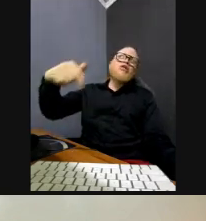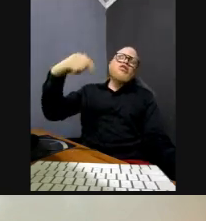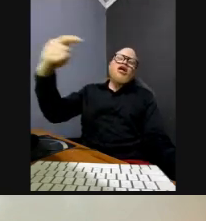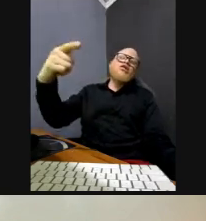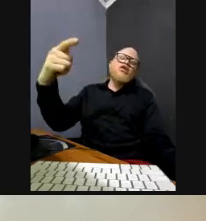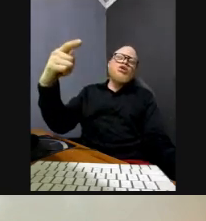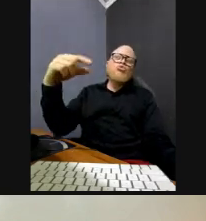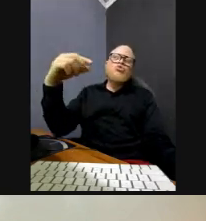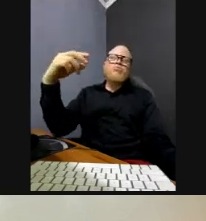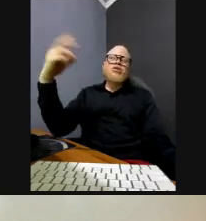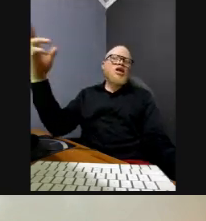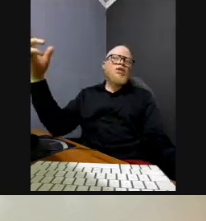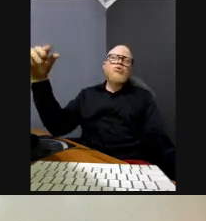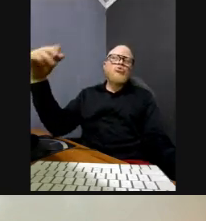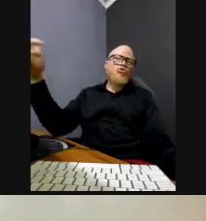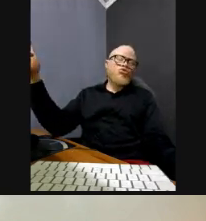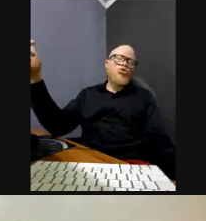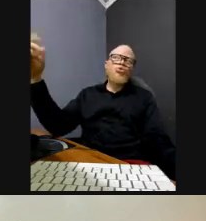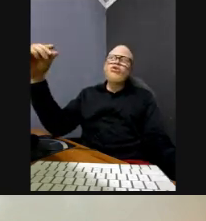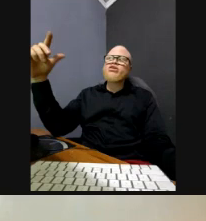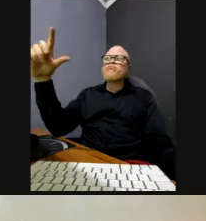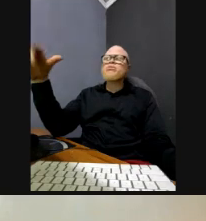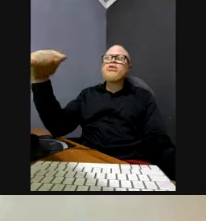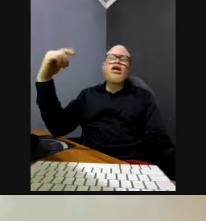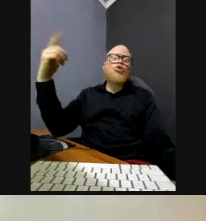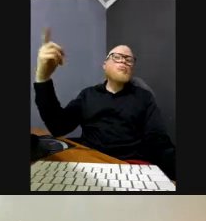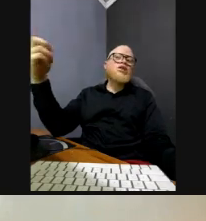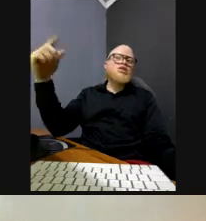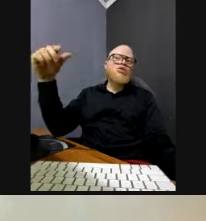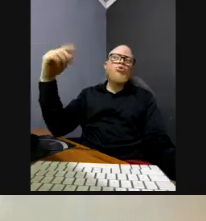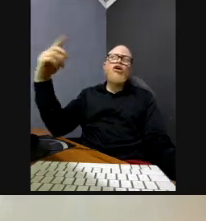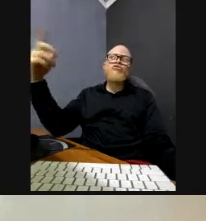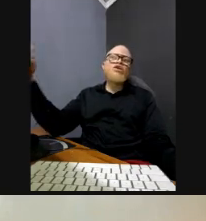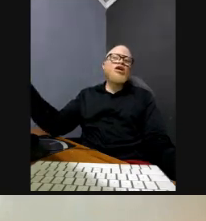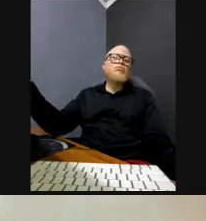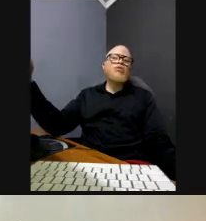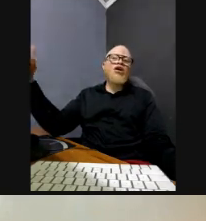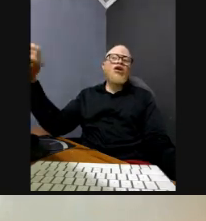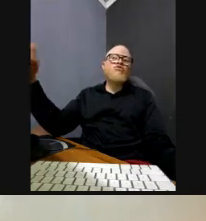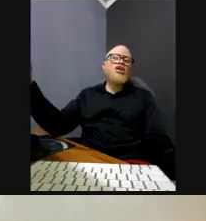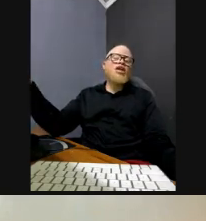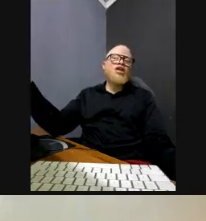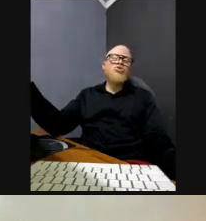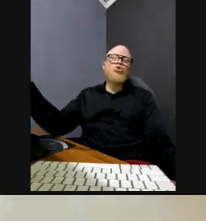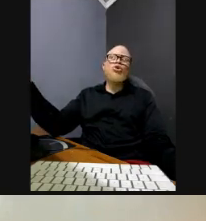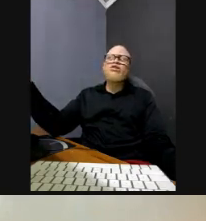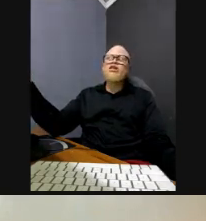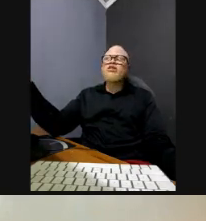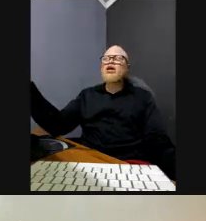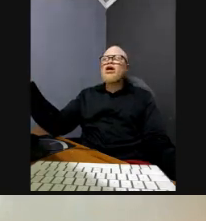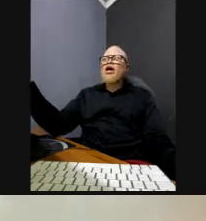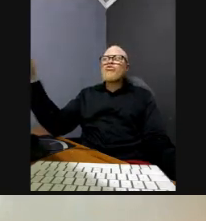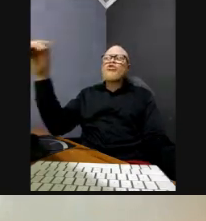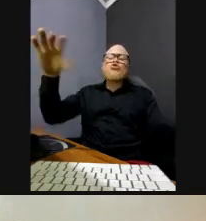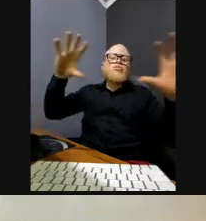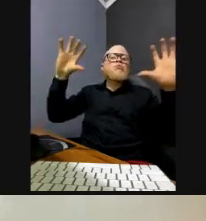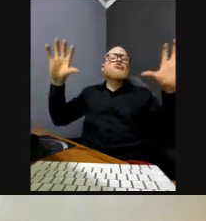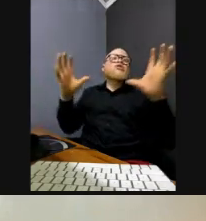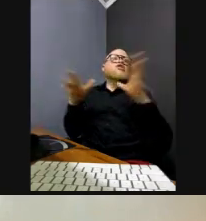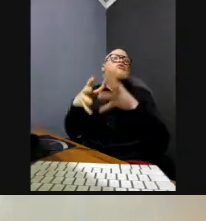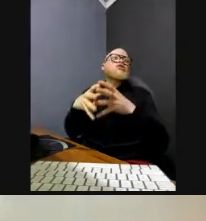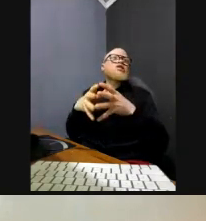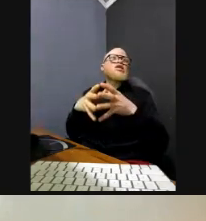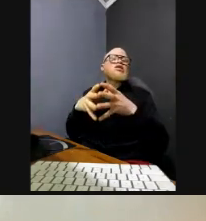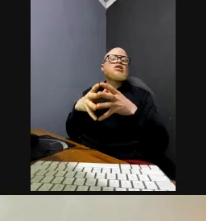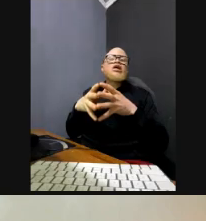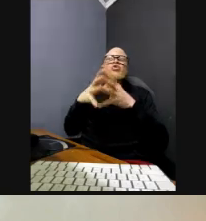they been turned into subscribers or followers? Have they commented, or have they liked your content? And for you to be able to